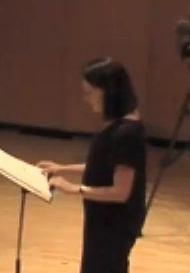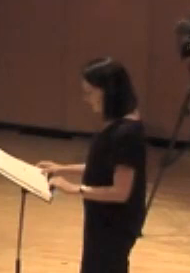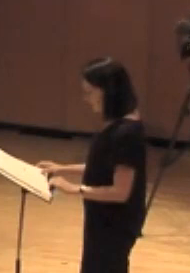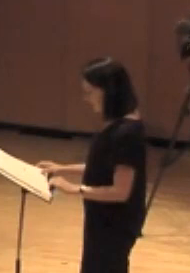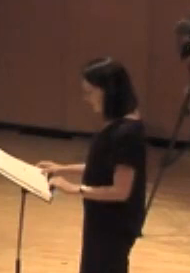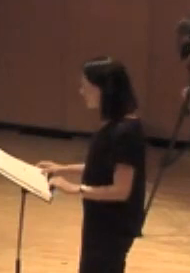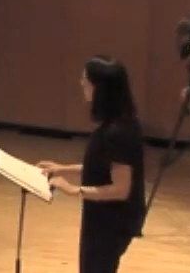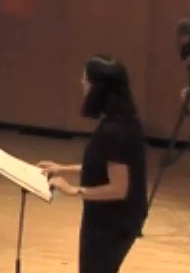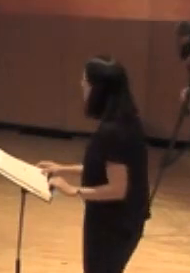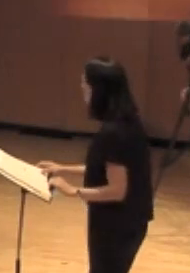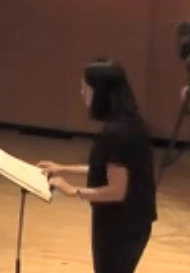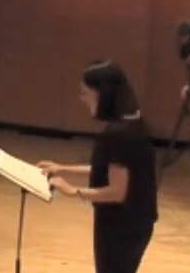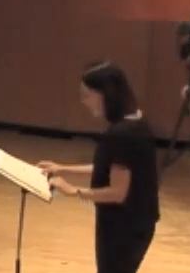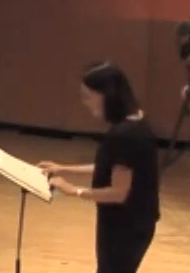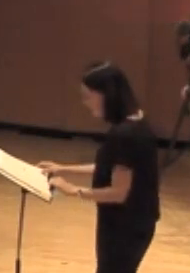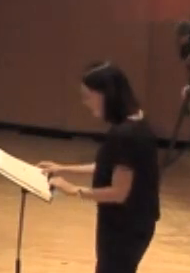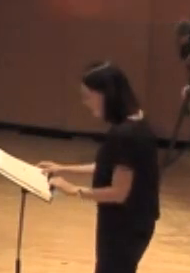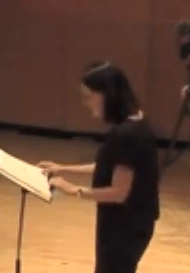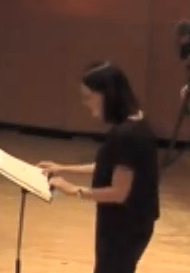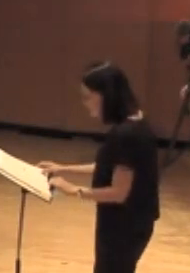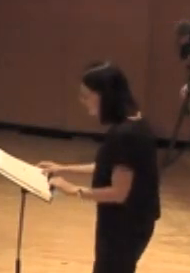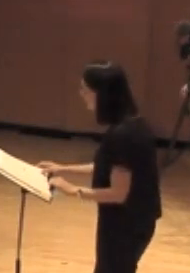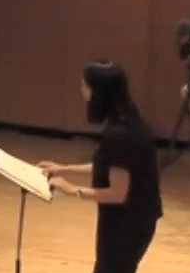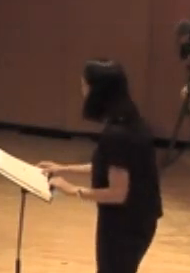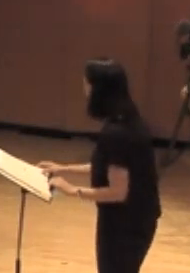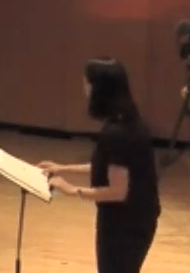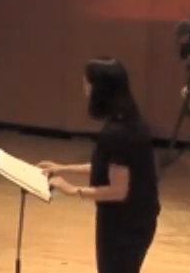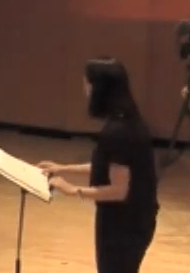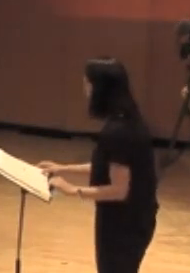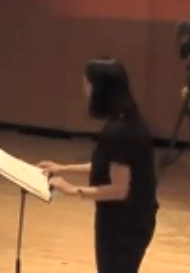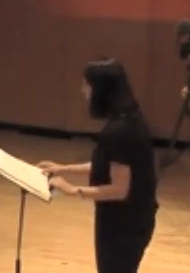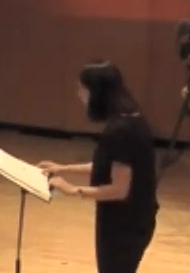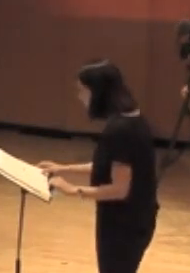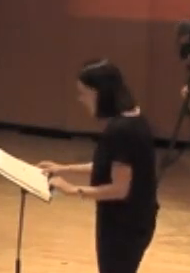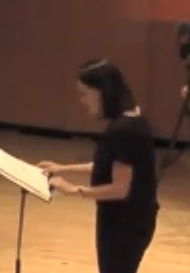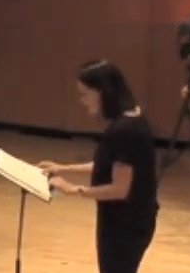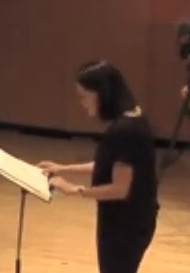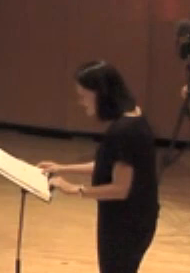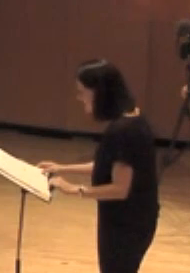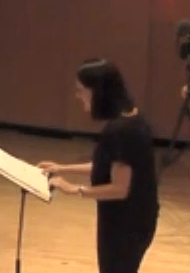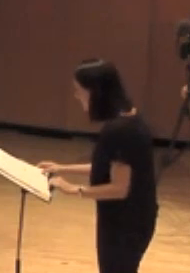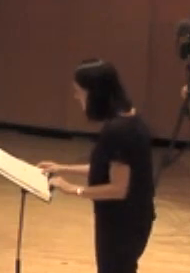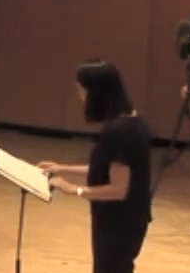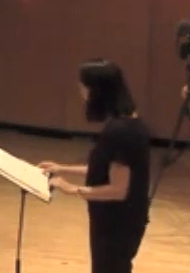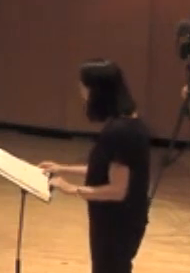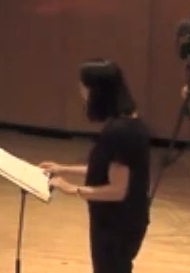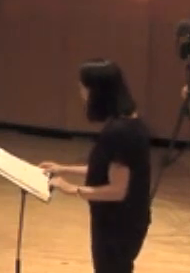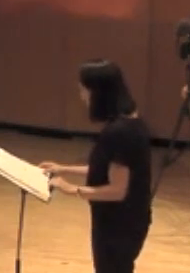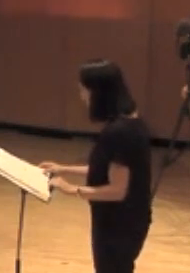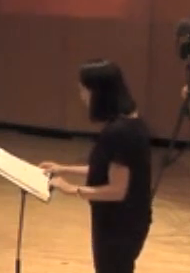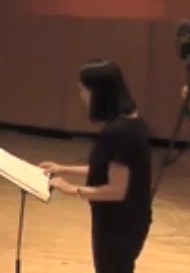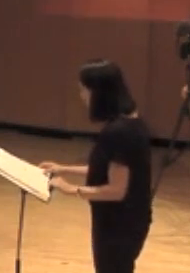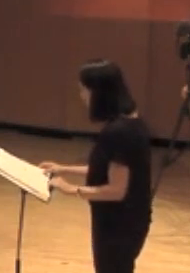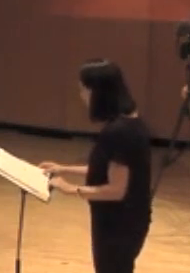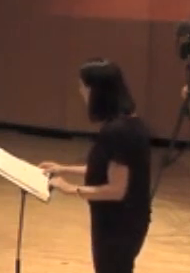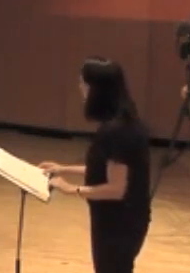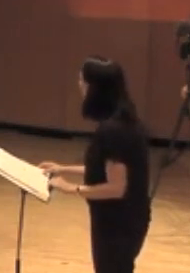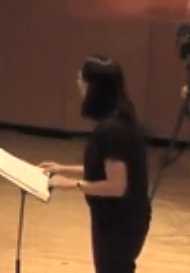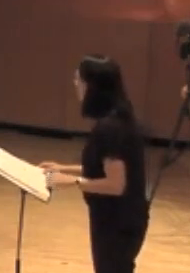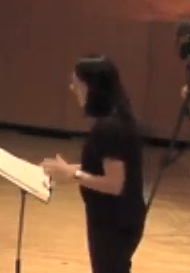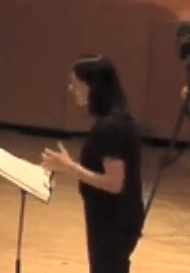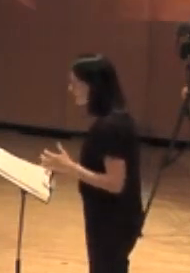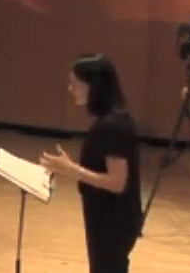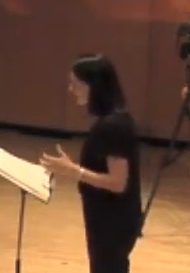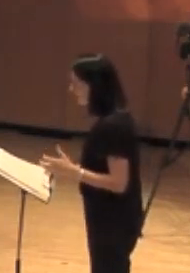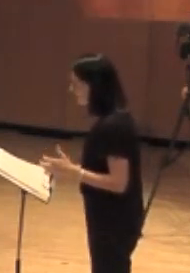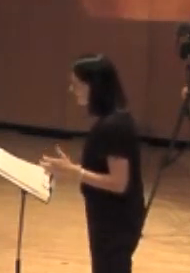shouldn't miss me you are good to lie next to and you are calm calm like the sea aren't you maybe